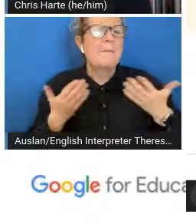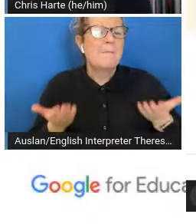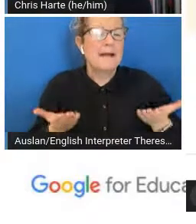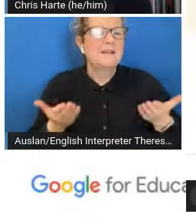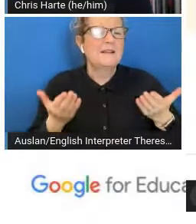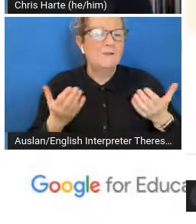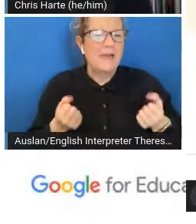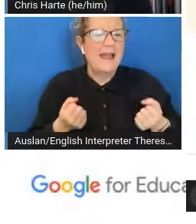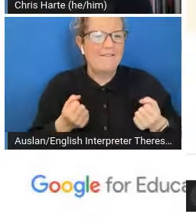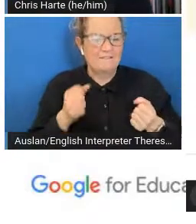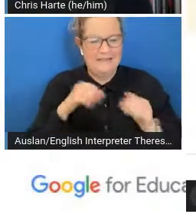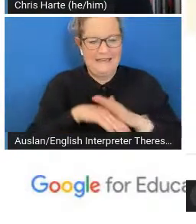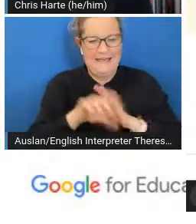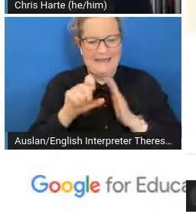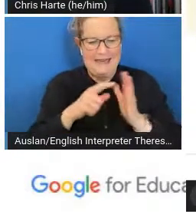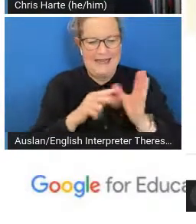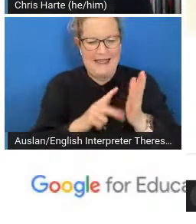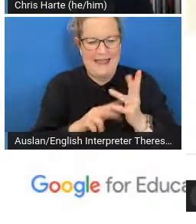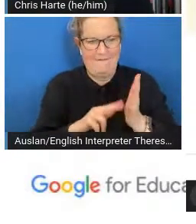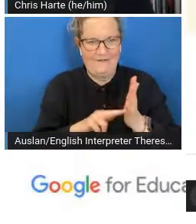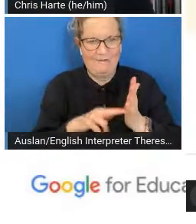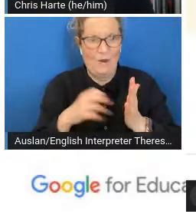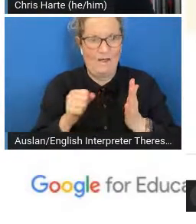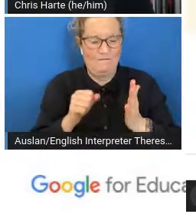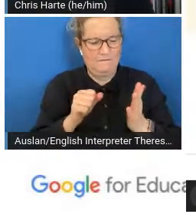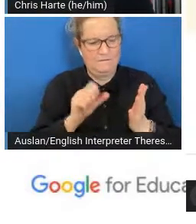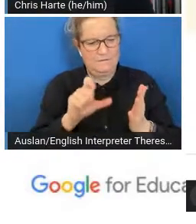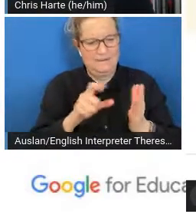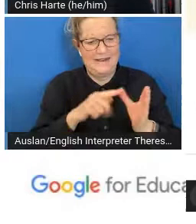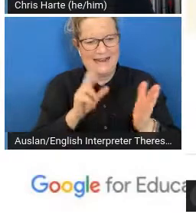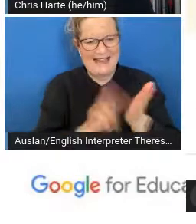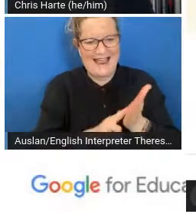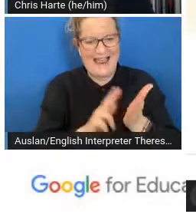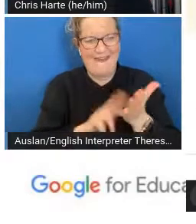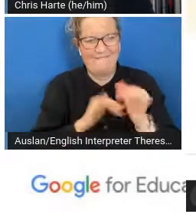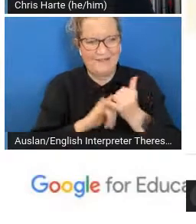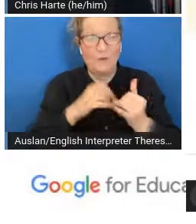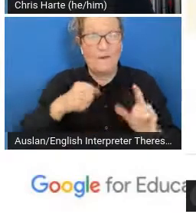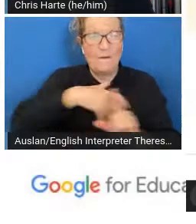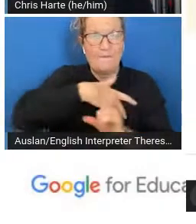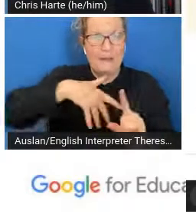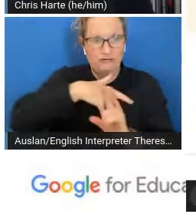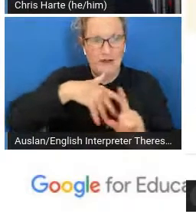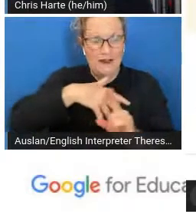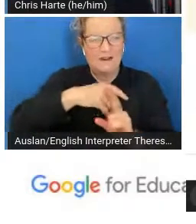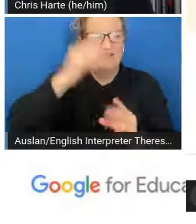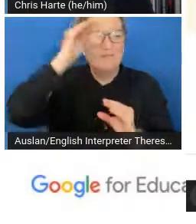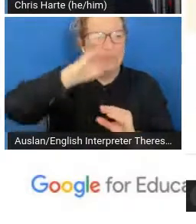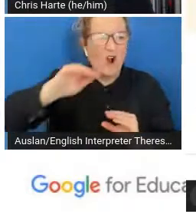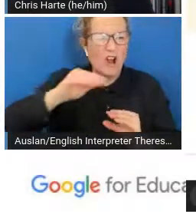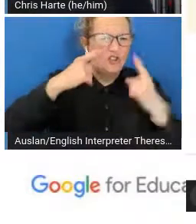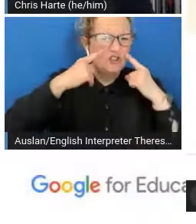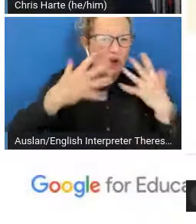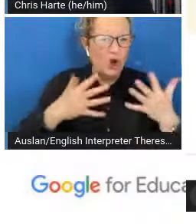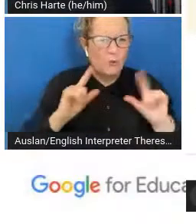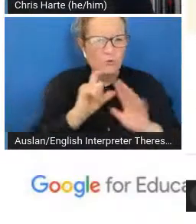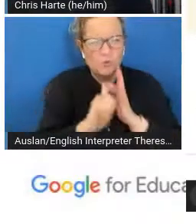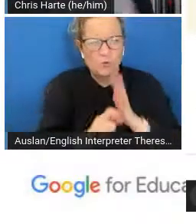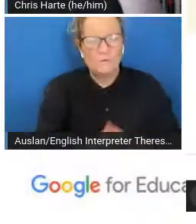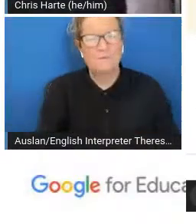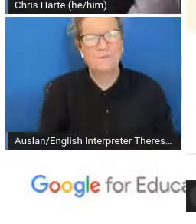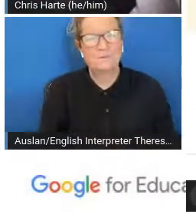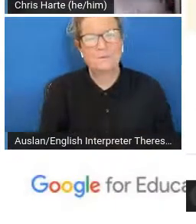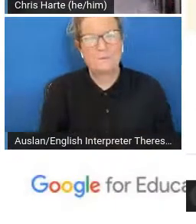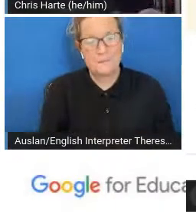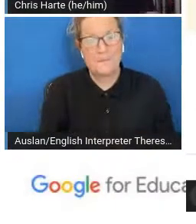is go File, just to remind you how to do this. I'm going to download as a JPEG. And you